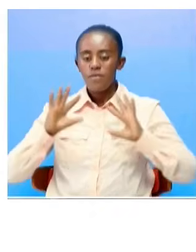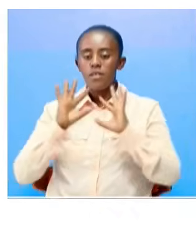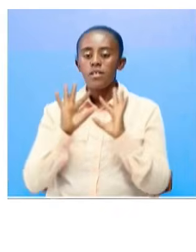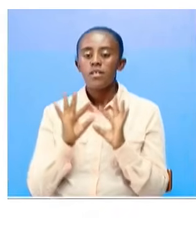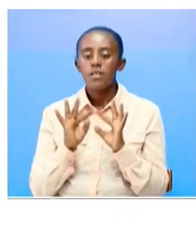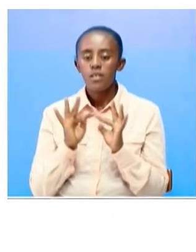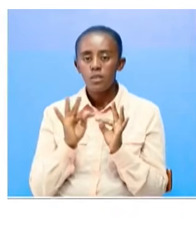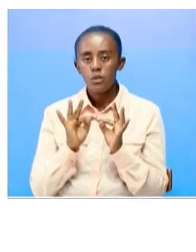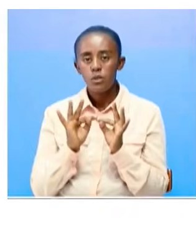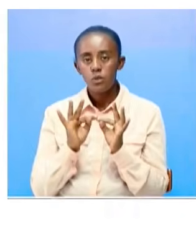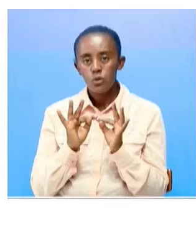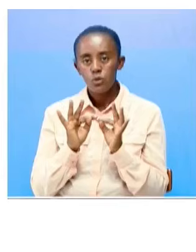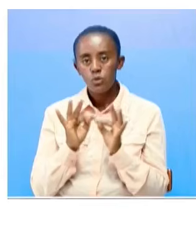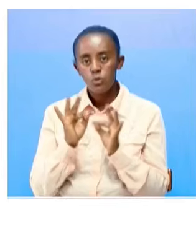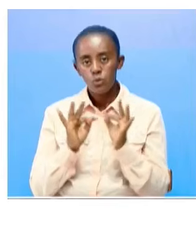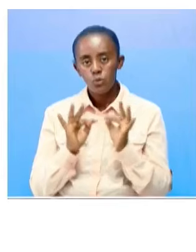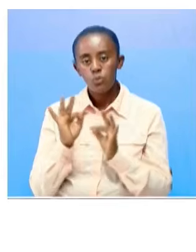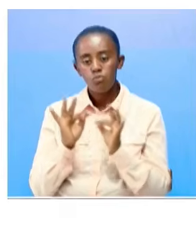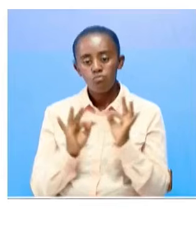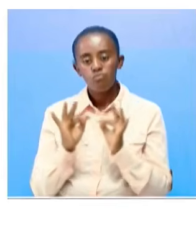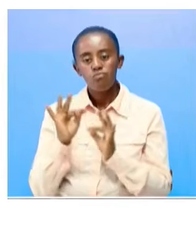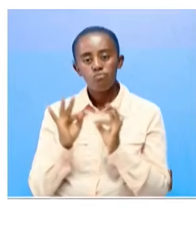Life history.